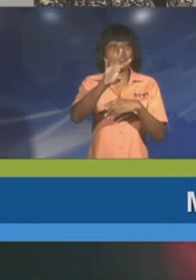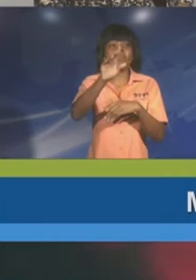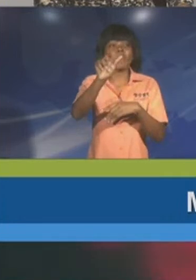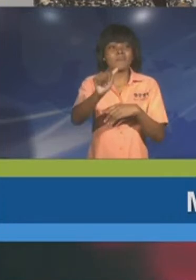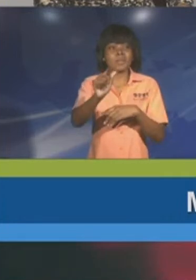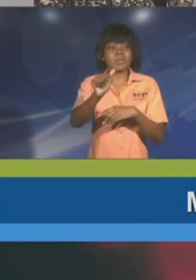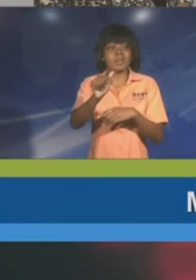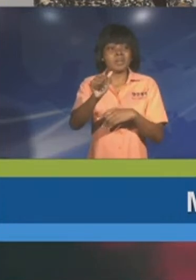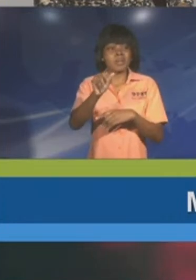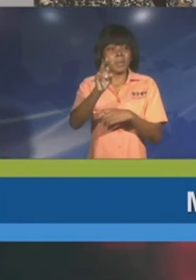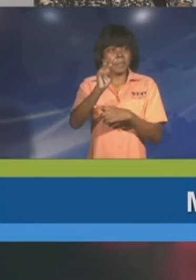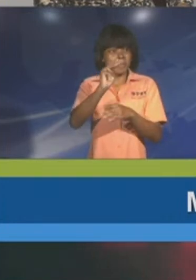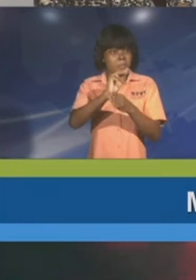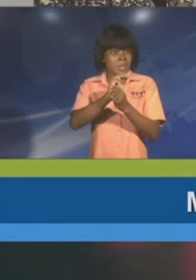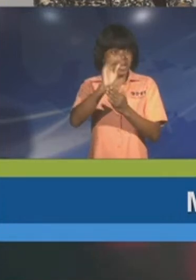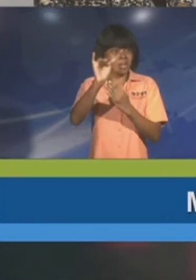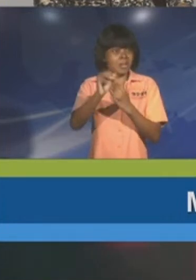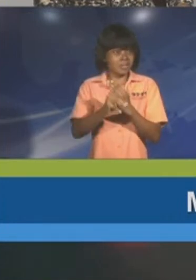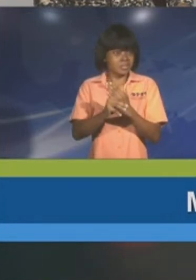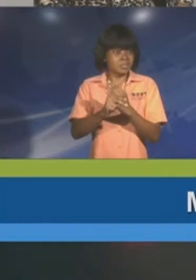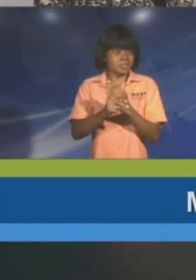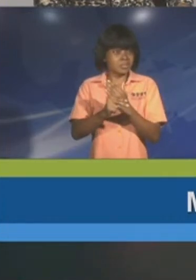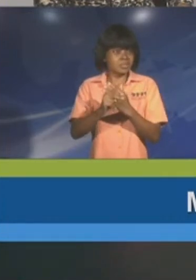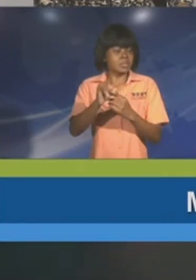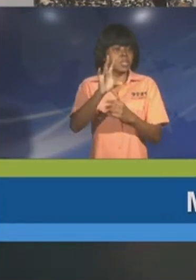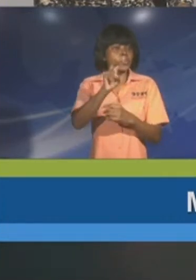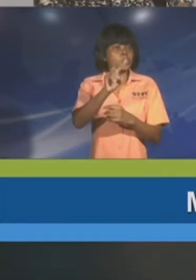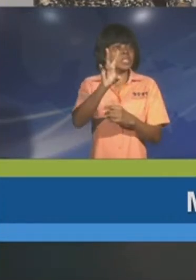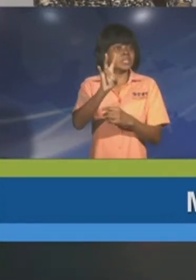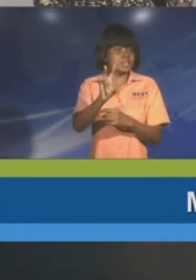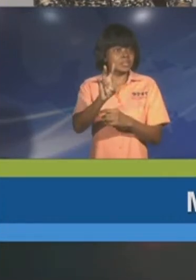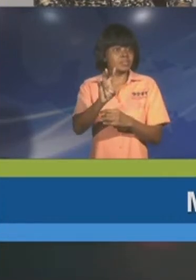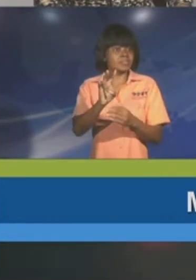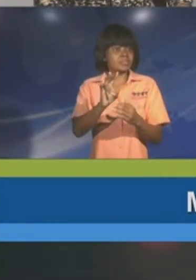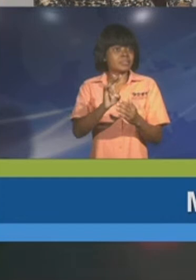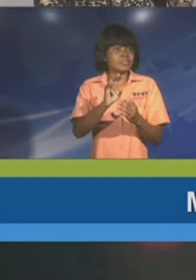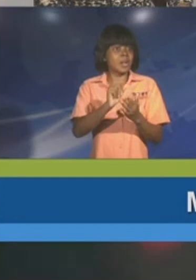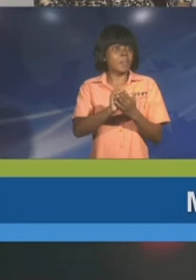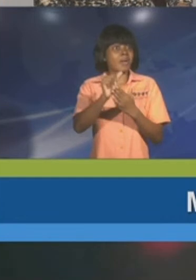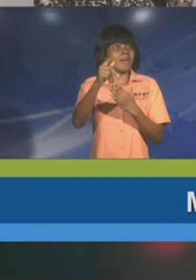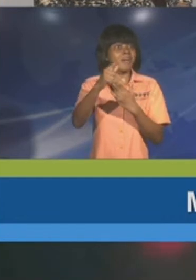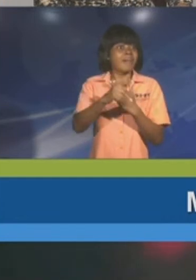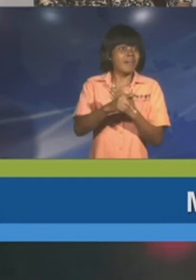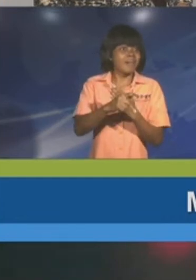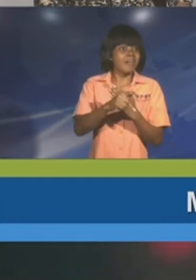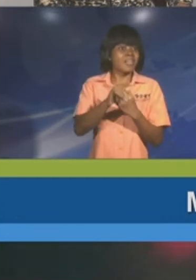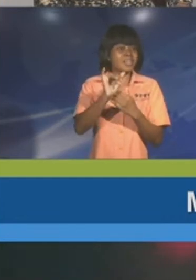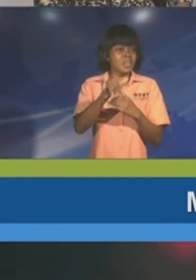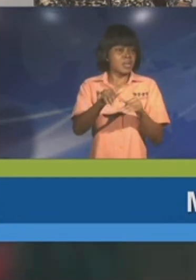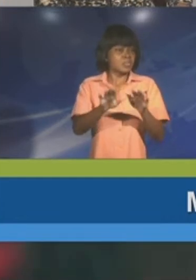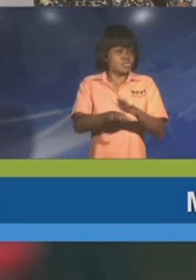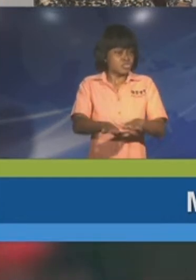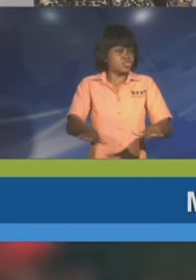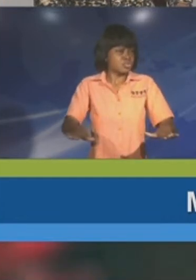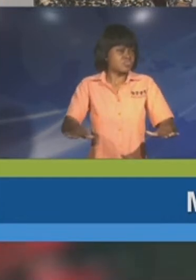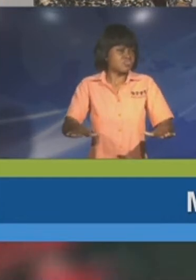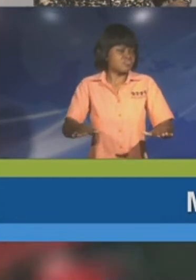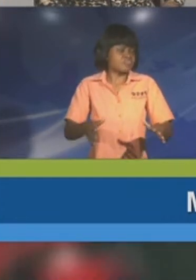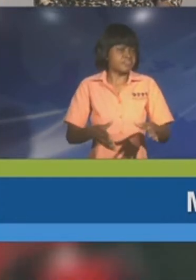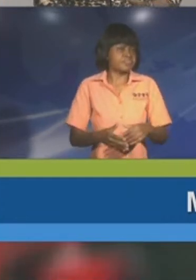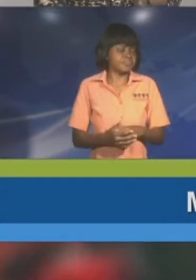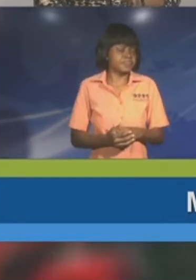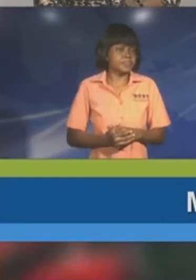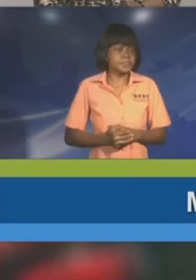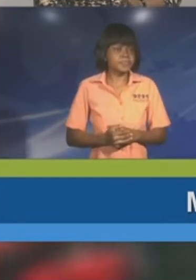had 27 so far in April in terms of children. And if we look at the trends, though, since February this year,